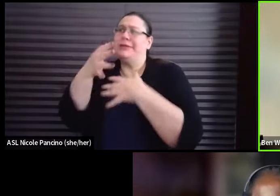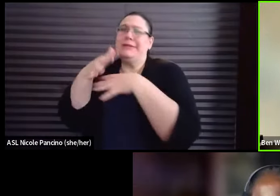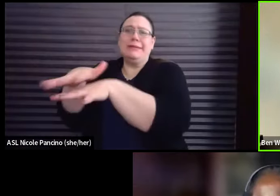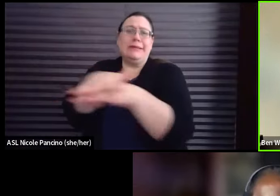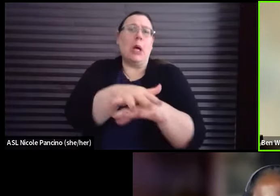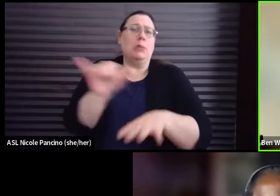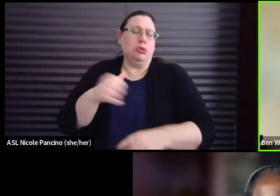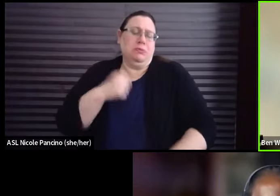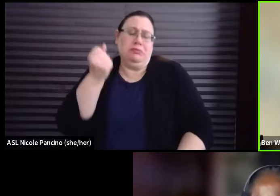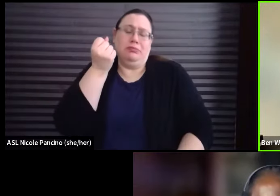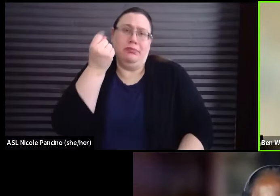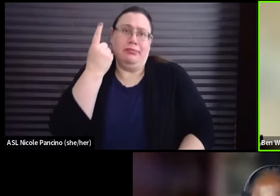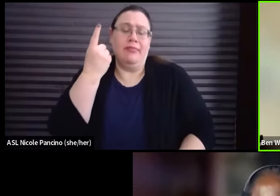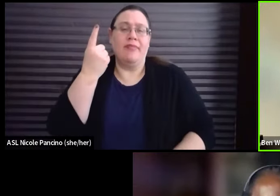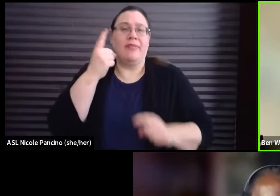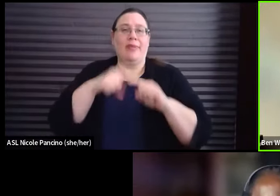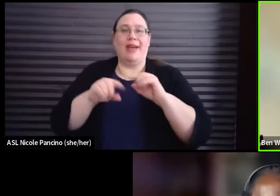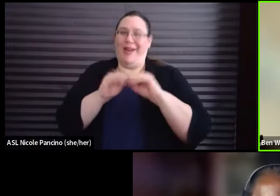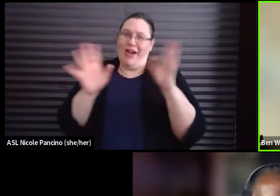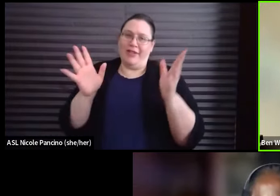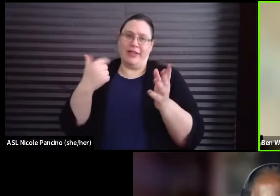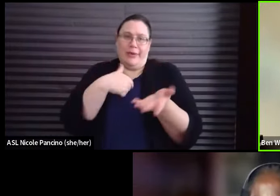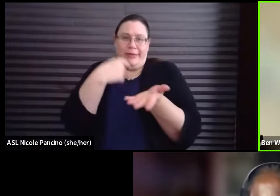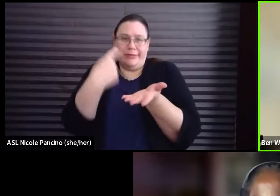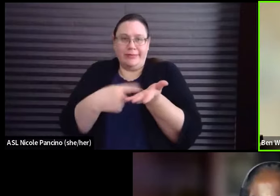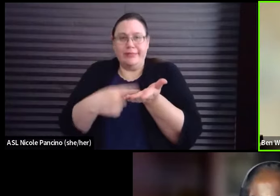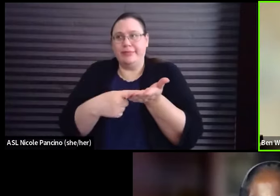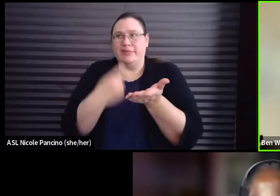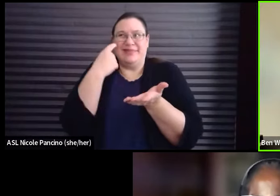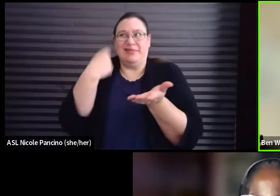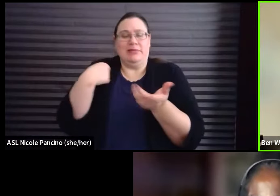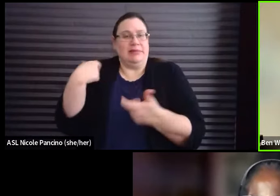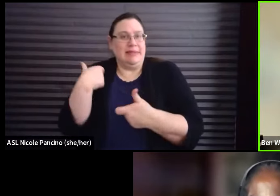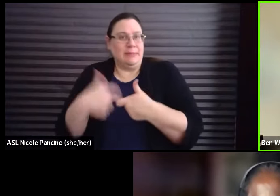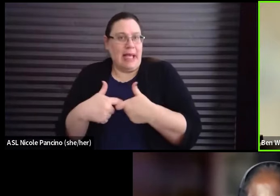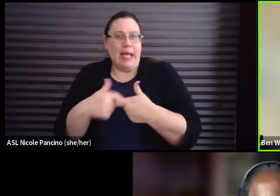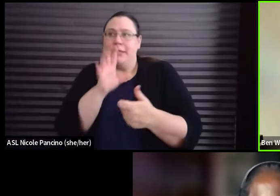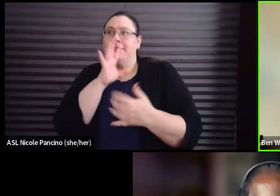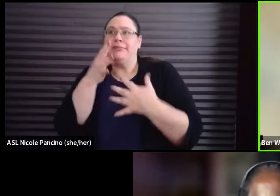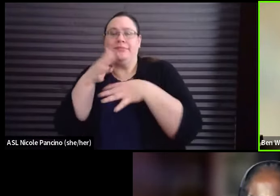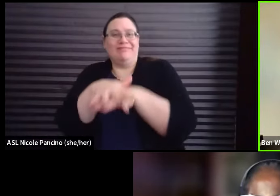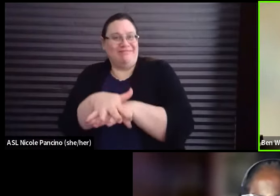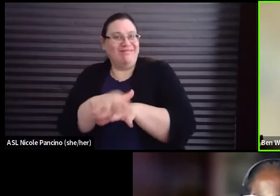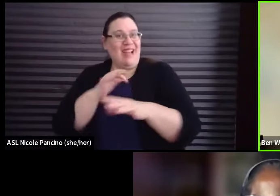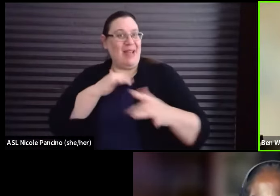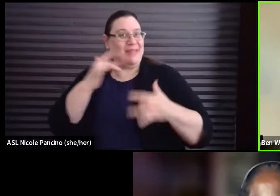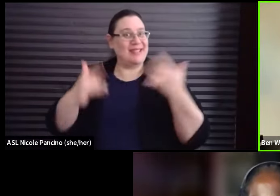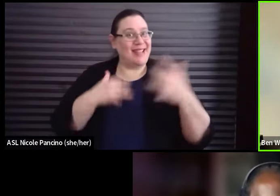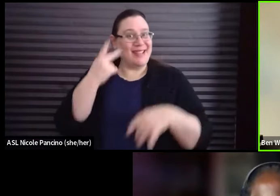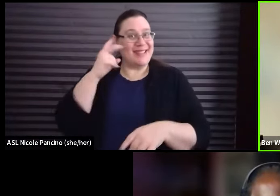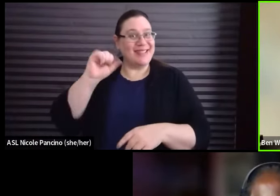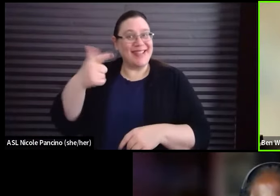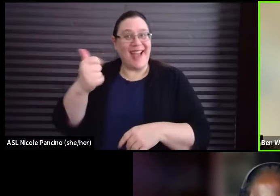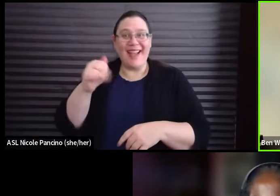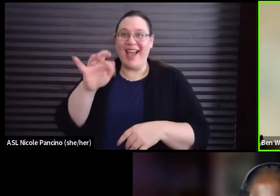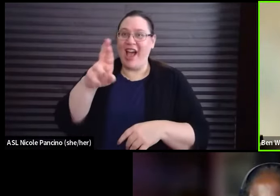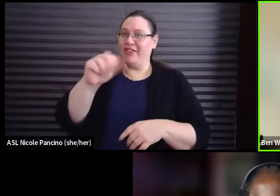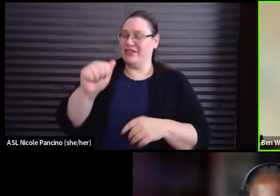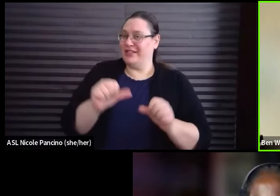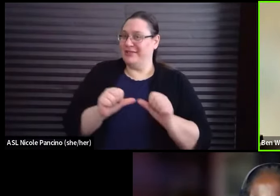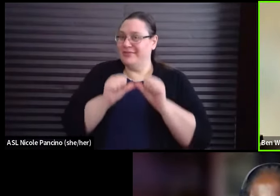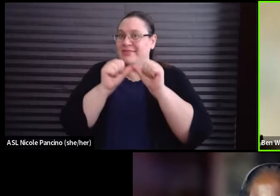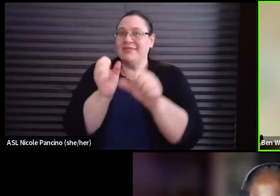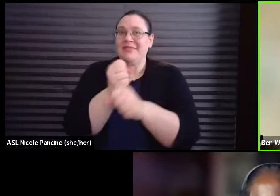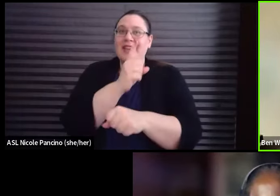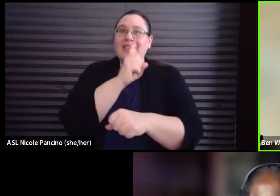oftentimes. Obviously we're talking about, you know, Spanish language dubbing. So I'm so excited to see that SAG-AFTRA is continuing to make sure